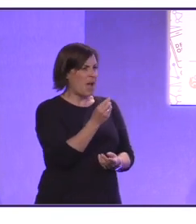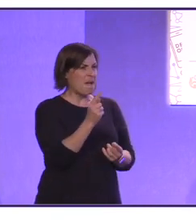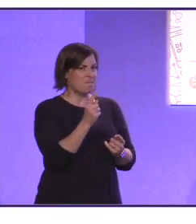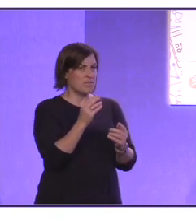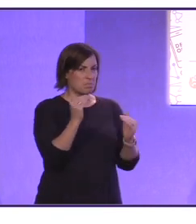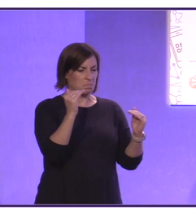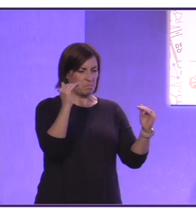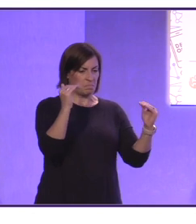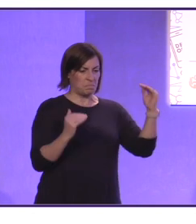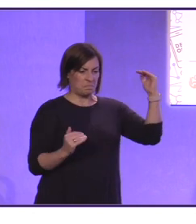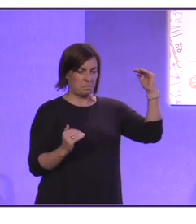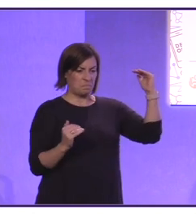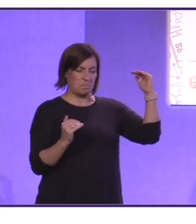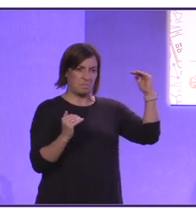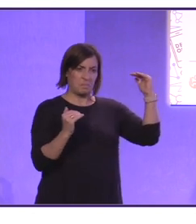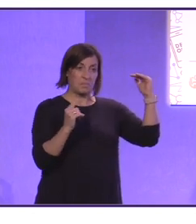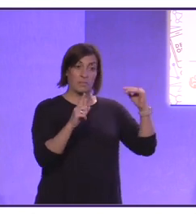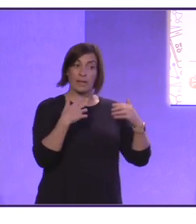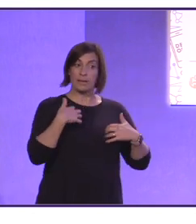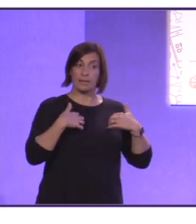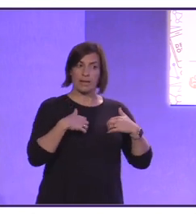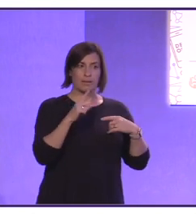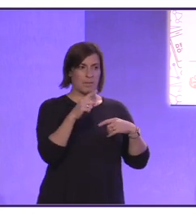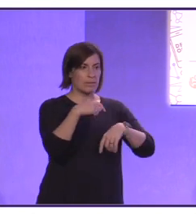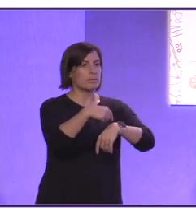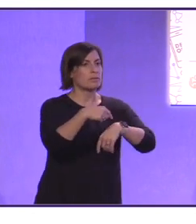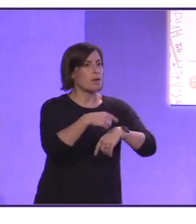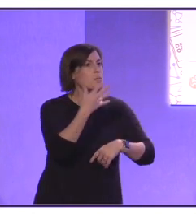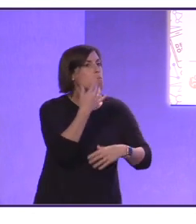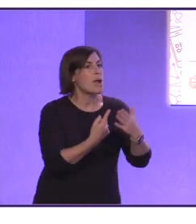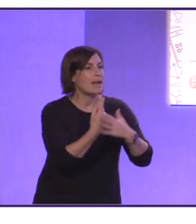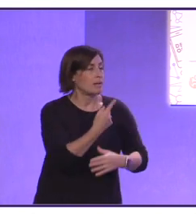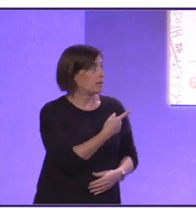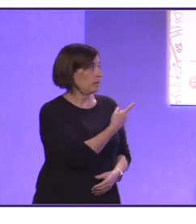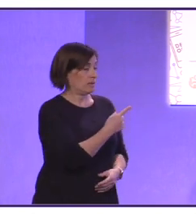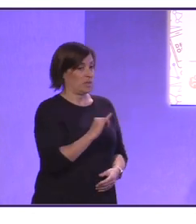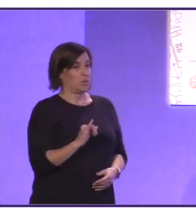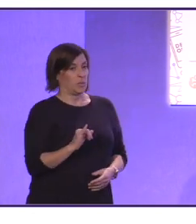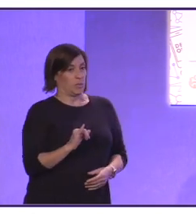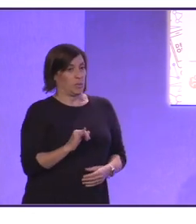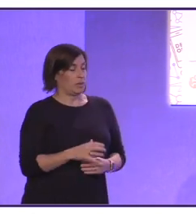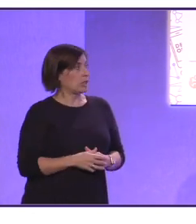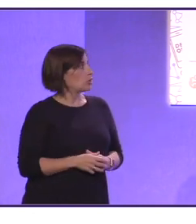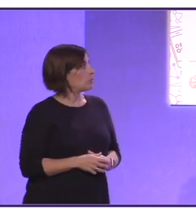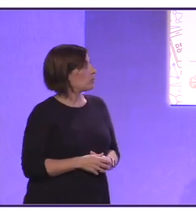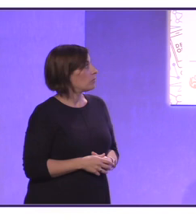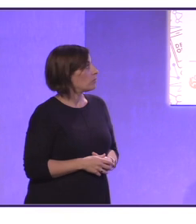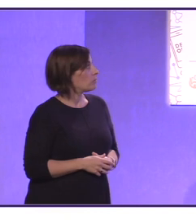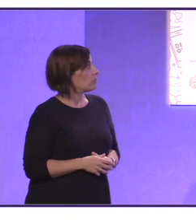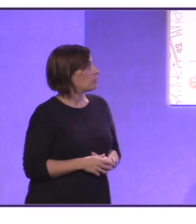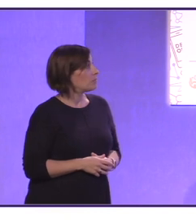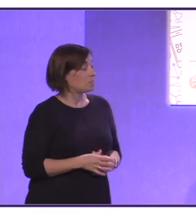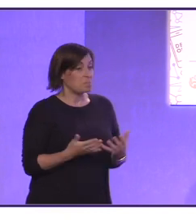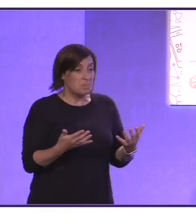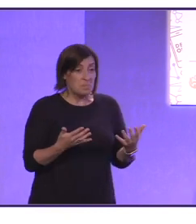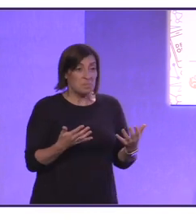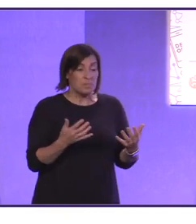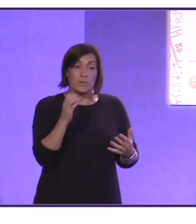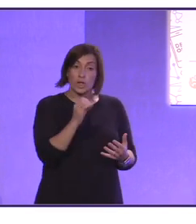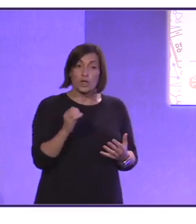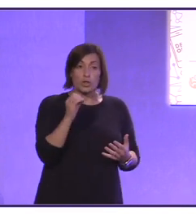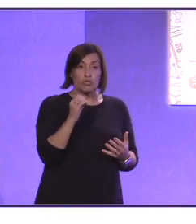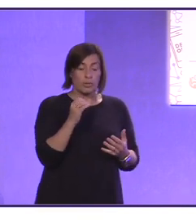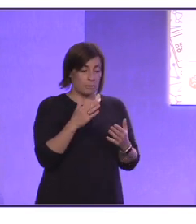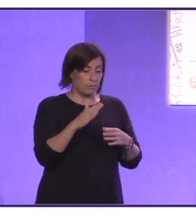is exciting. Unfortunately, these timescales are almost inexcusable. The fact that it might take us the best part of 50 years in Europe